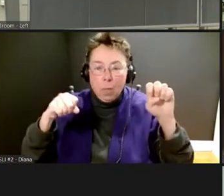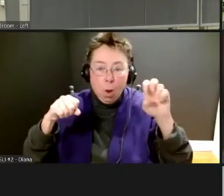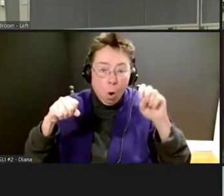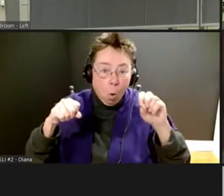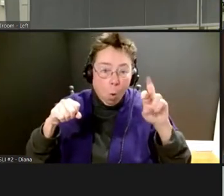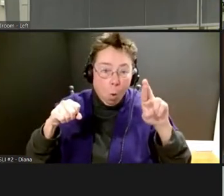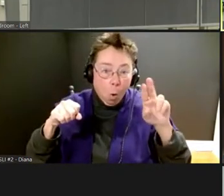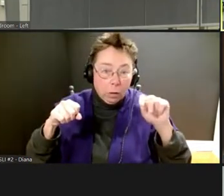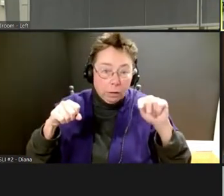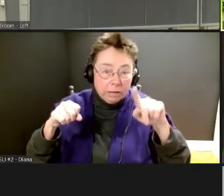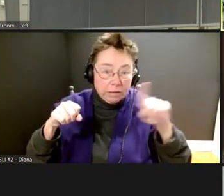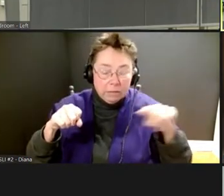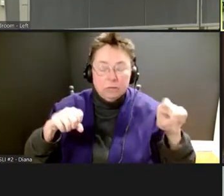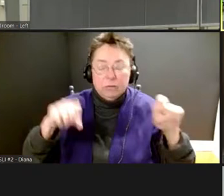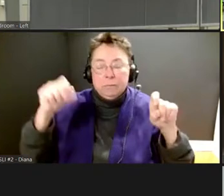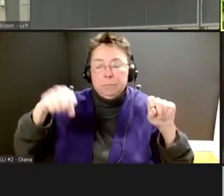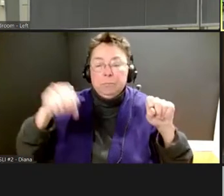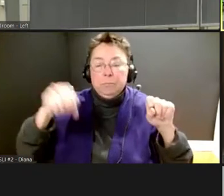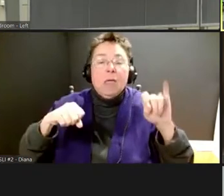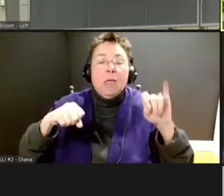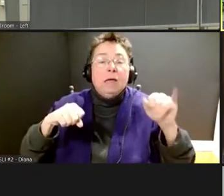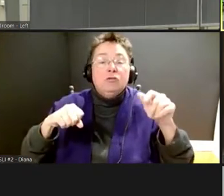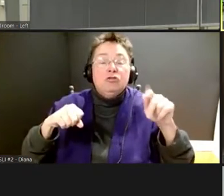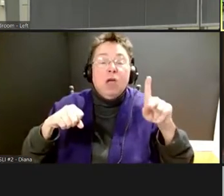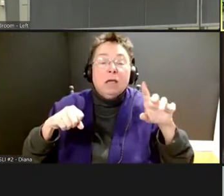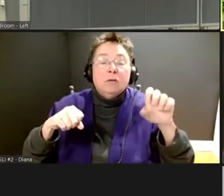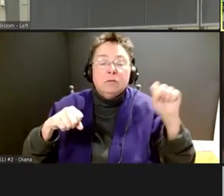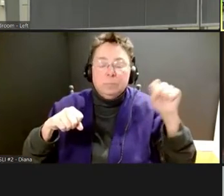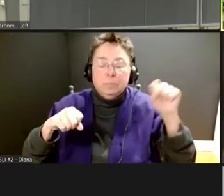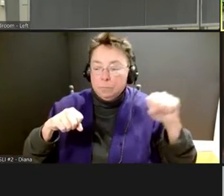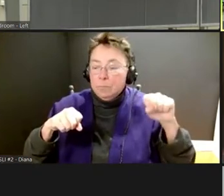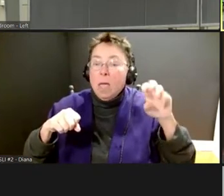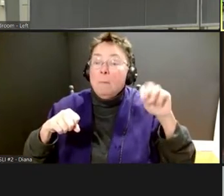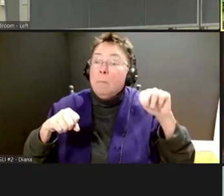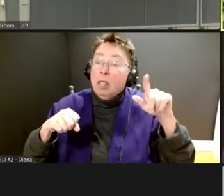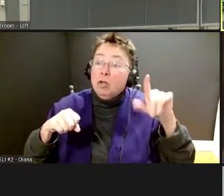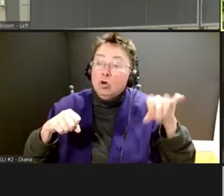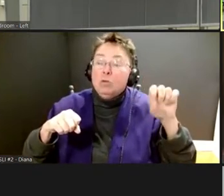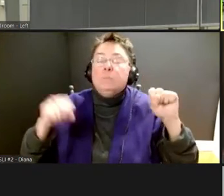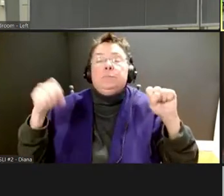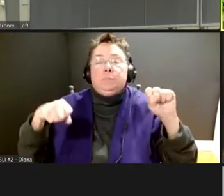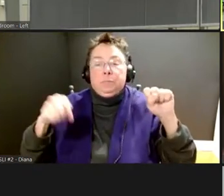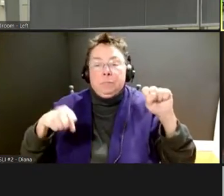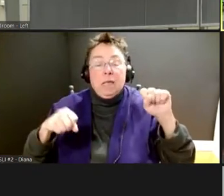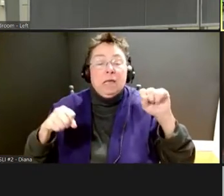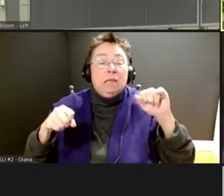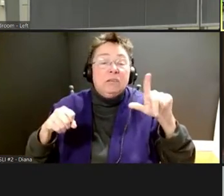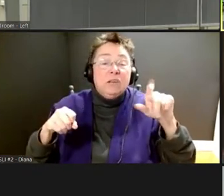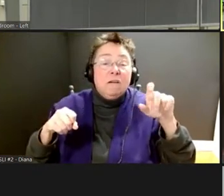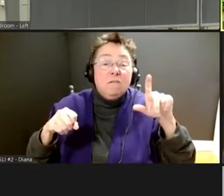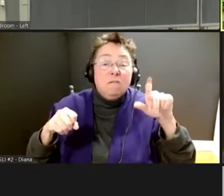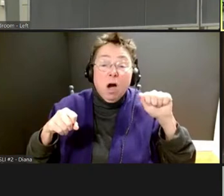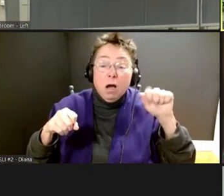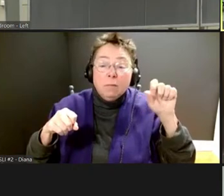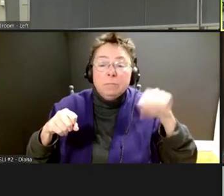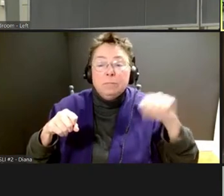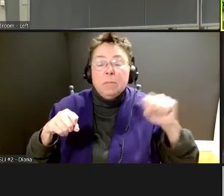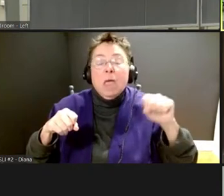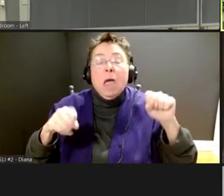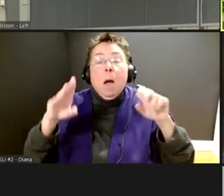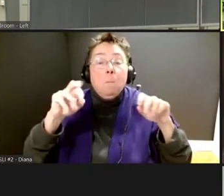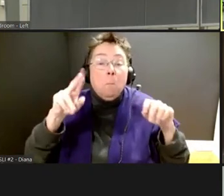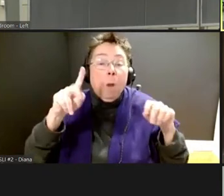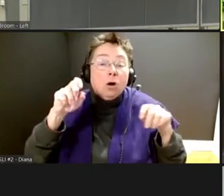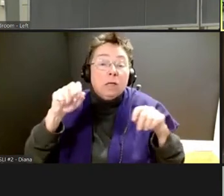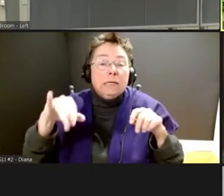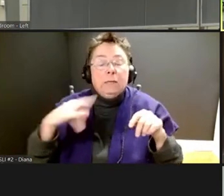Yes. Director Jakes? Yes. Director Miller? Yes. Director Silva? Yes. Chairman Barkley? Yes.